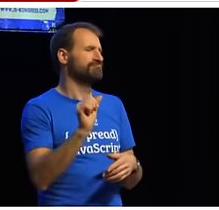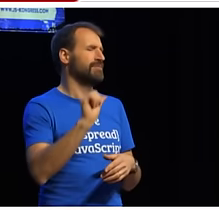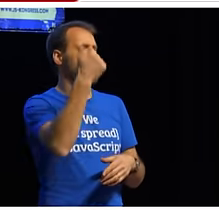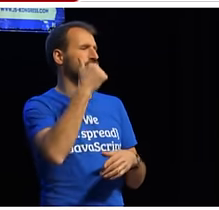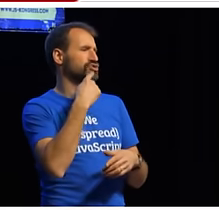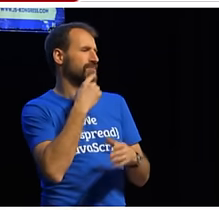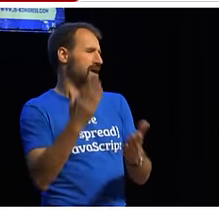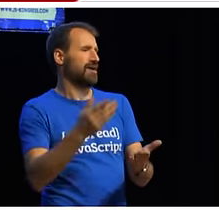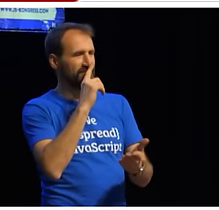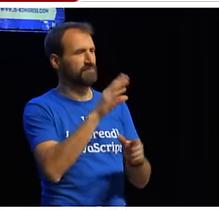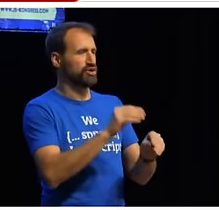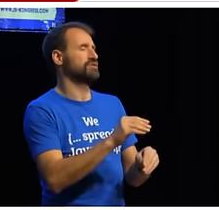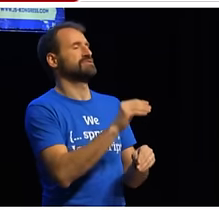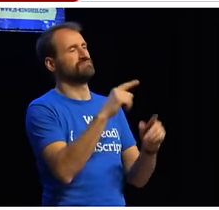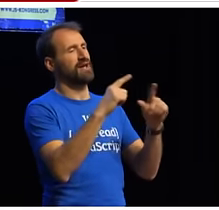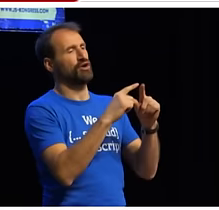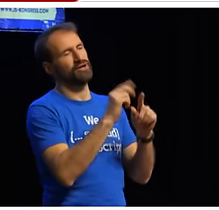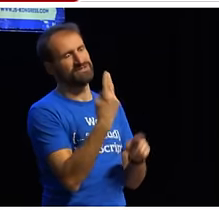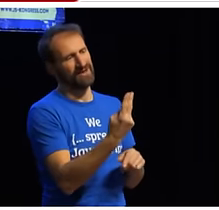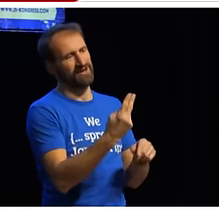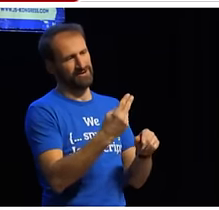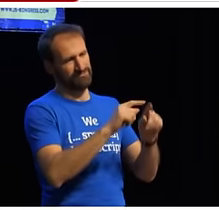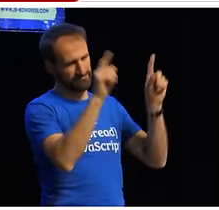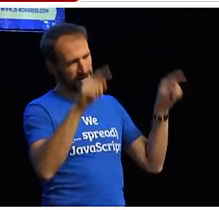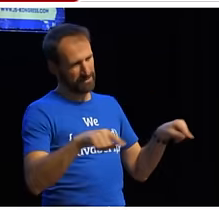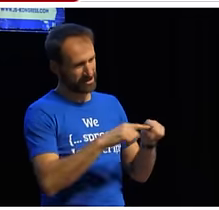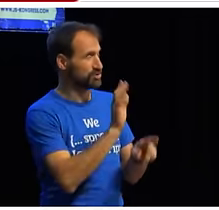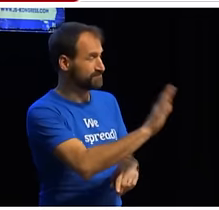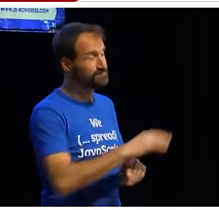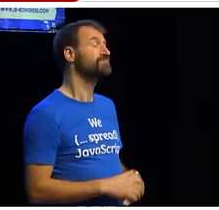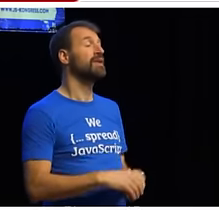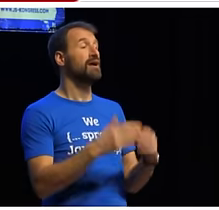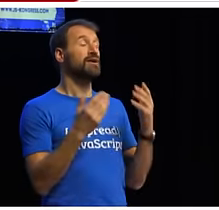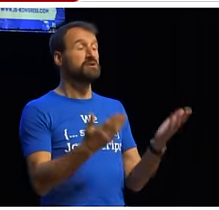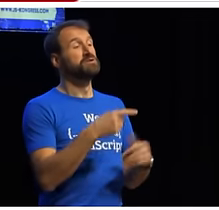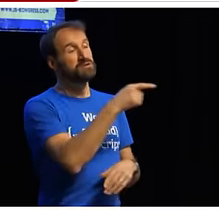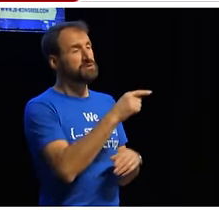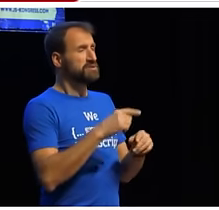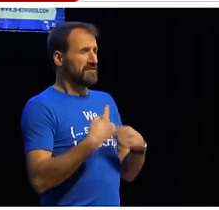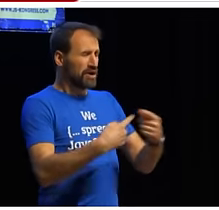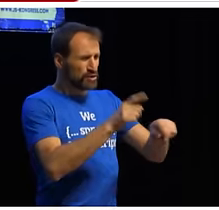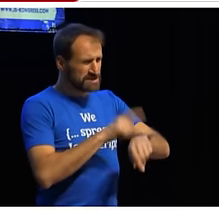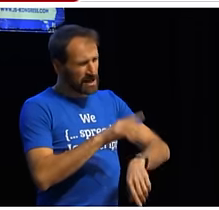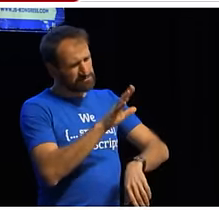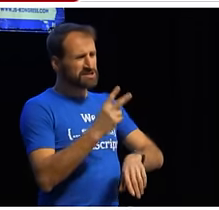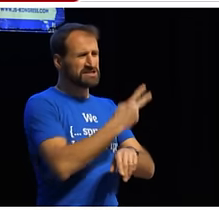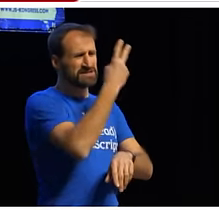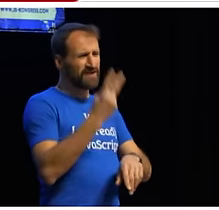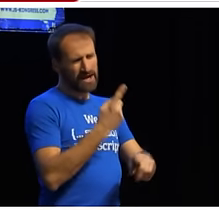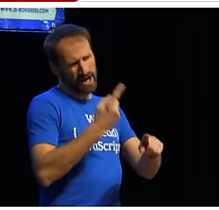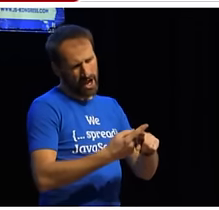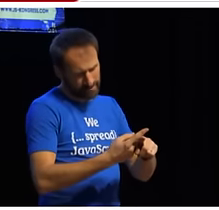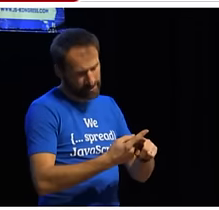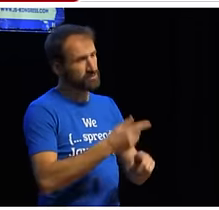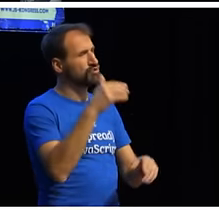applications. The rewrite took about 2.5 years, and since then, there was a lot of